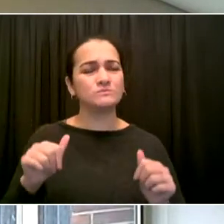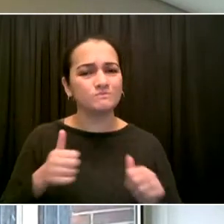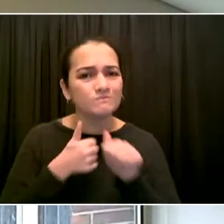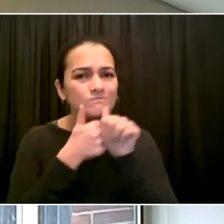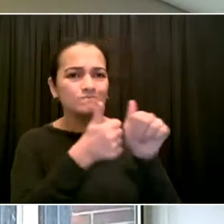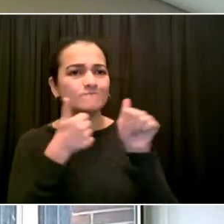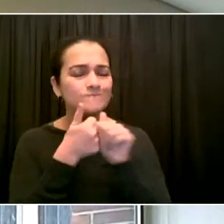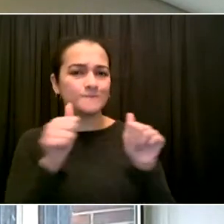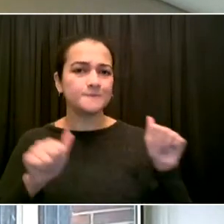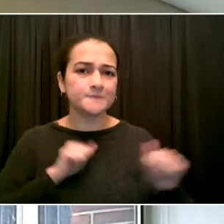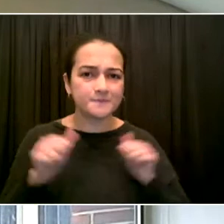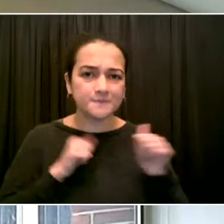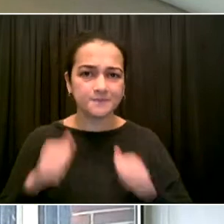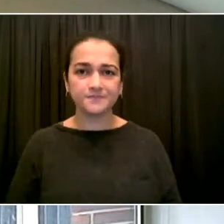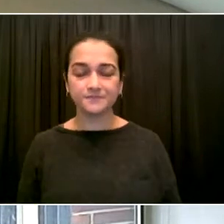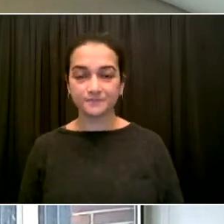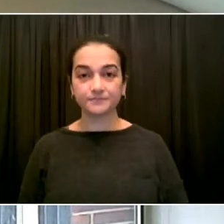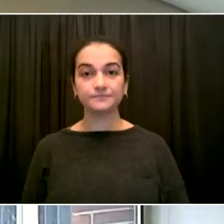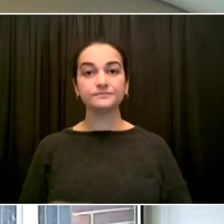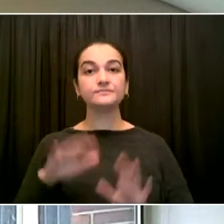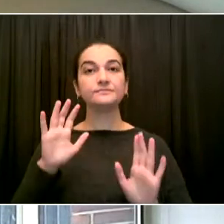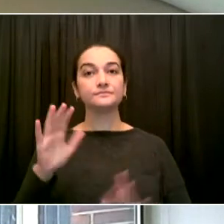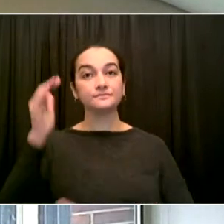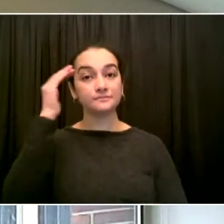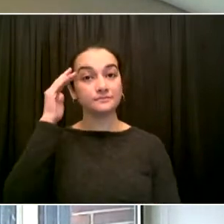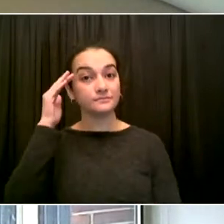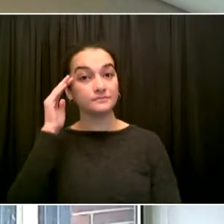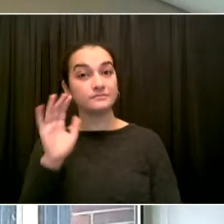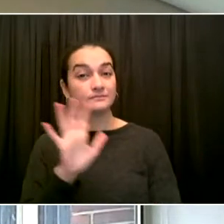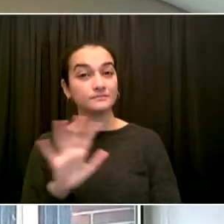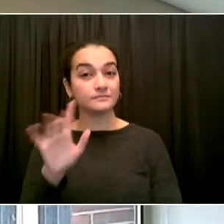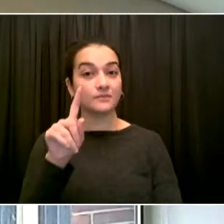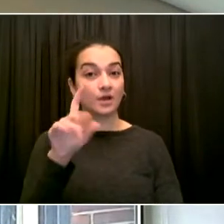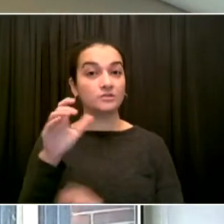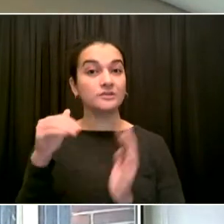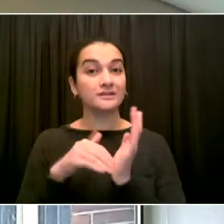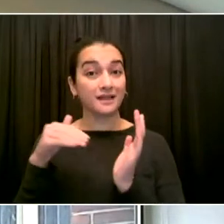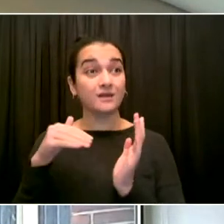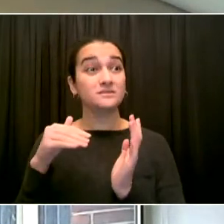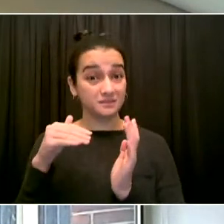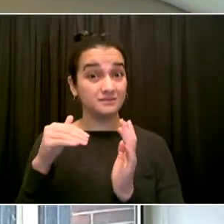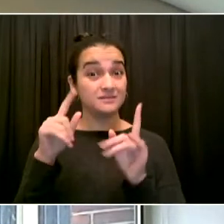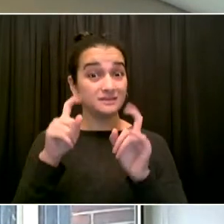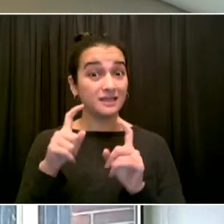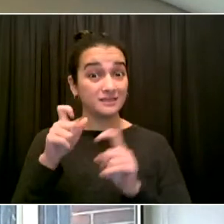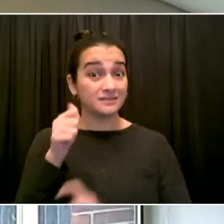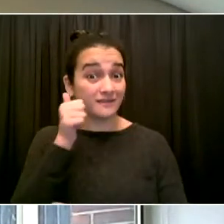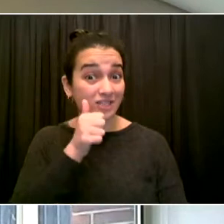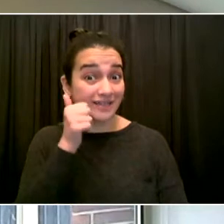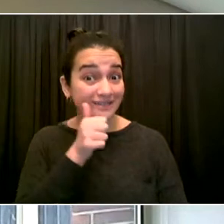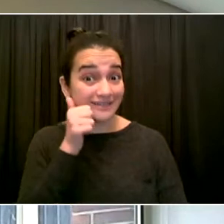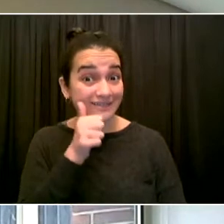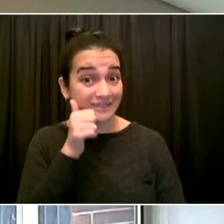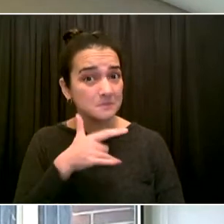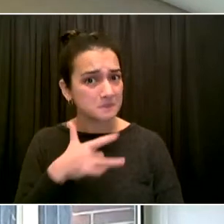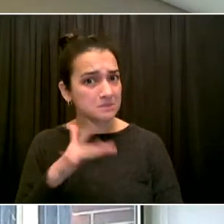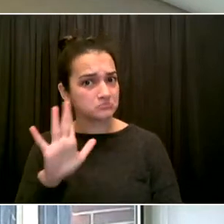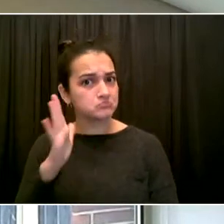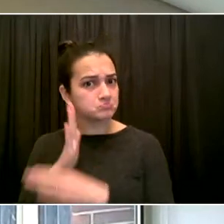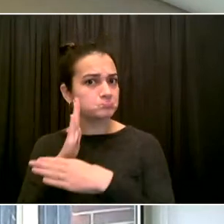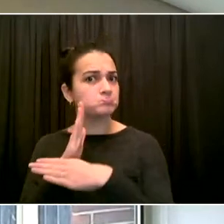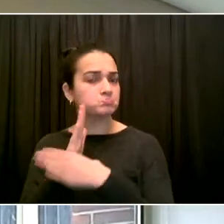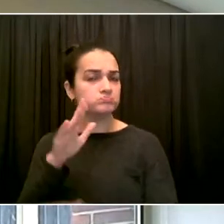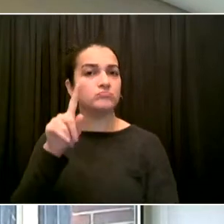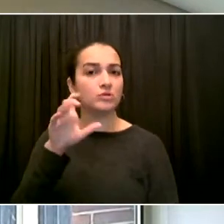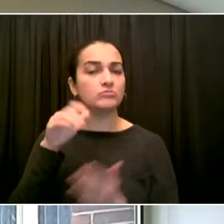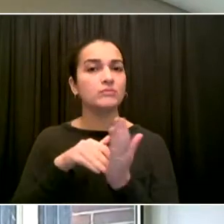day. Now, going into the holidays, we want you to see your families and your friends and your loved